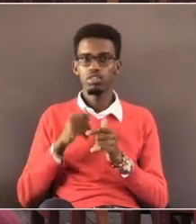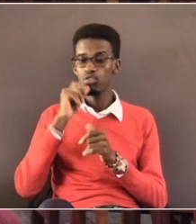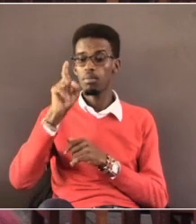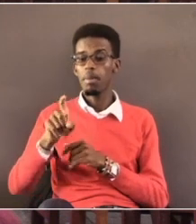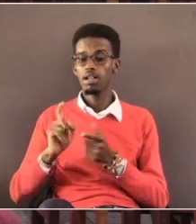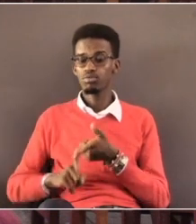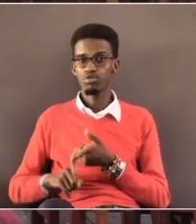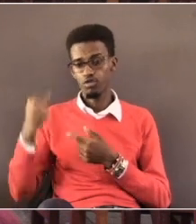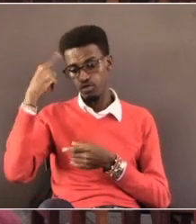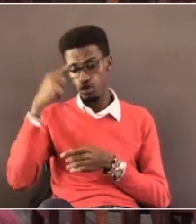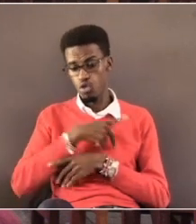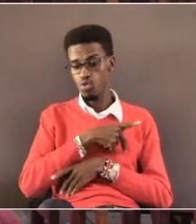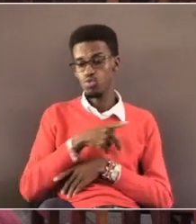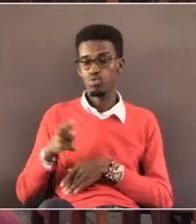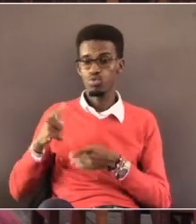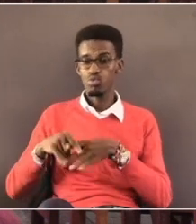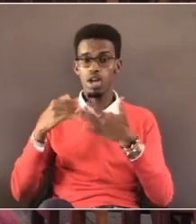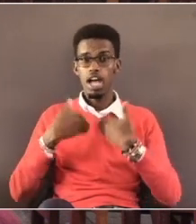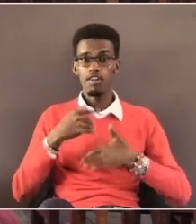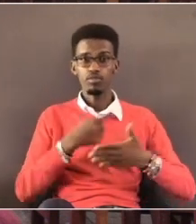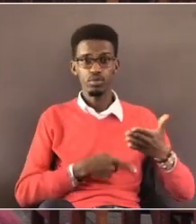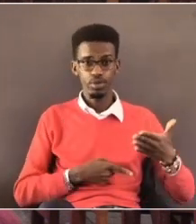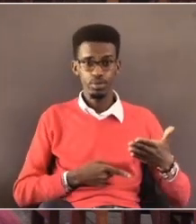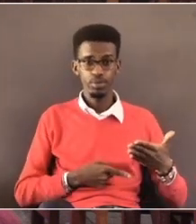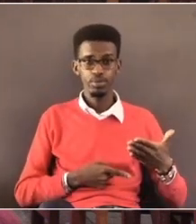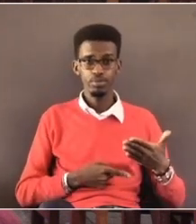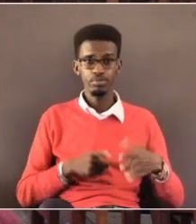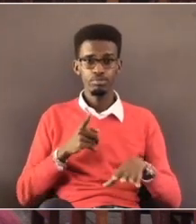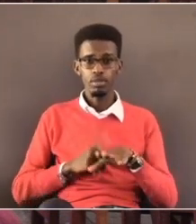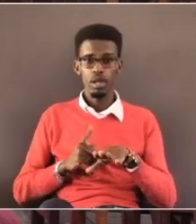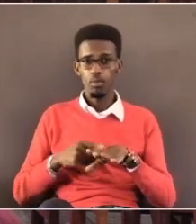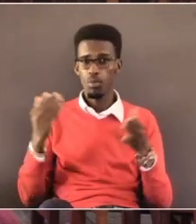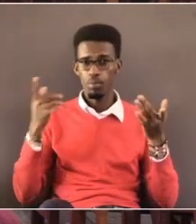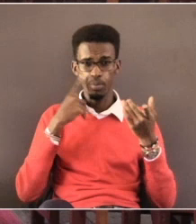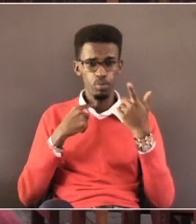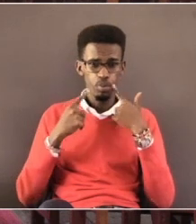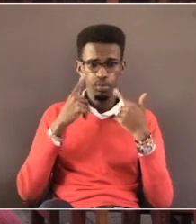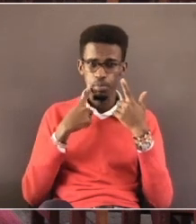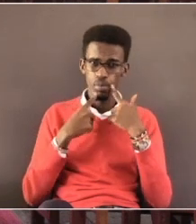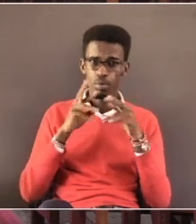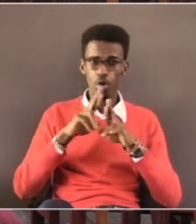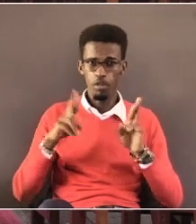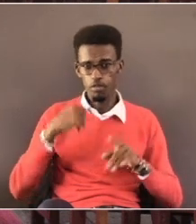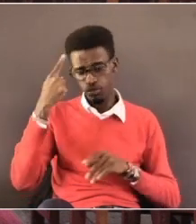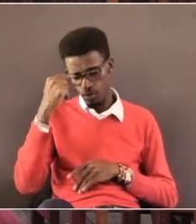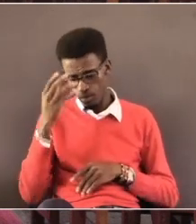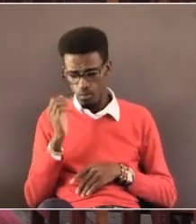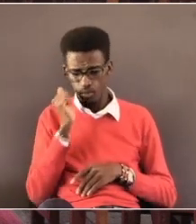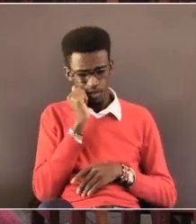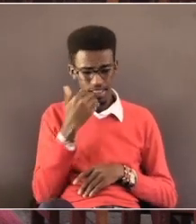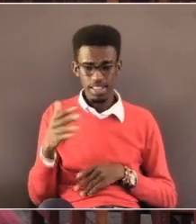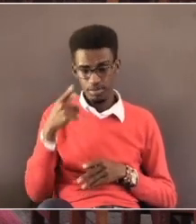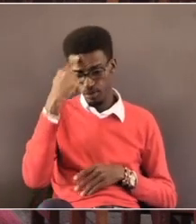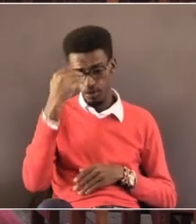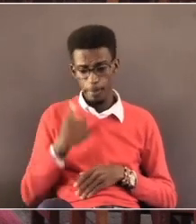a must for you to have moments where you're crying into the pillow over sad things because